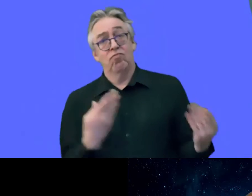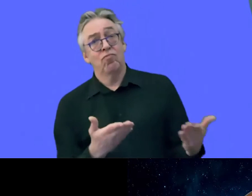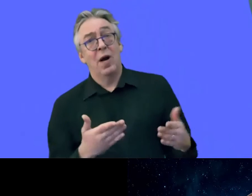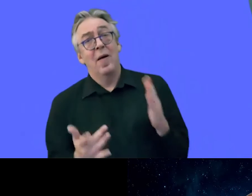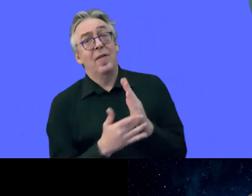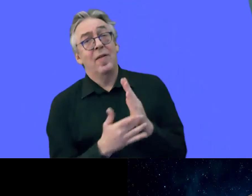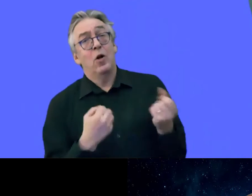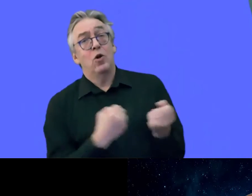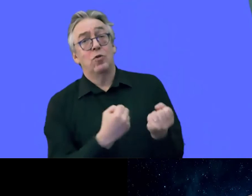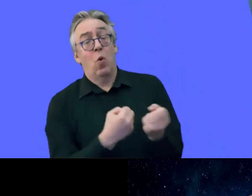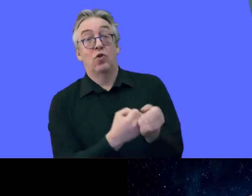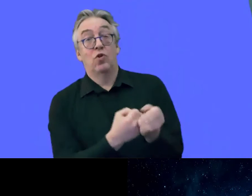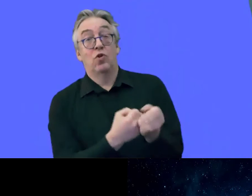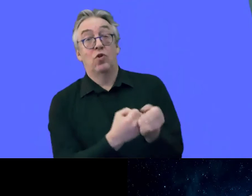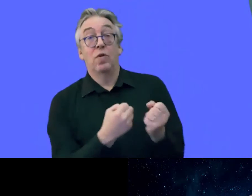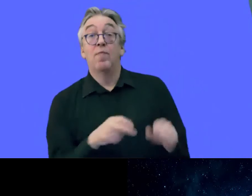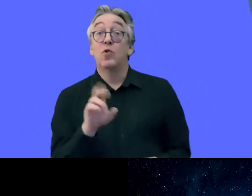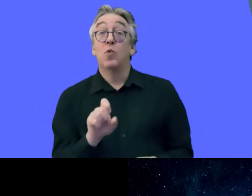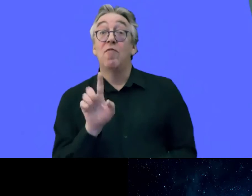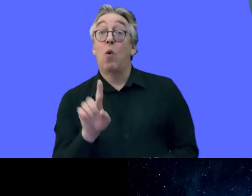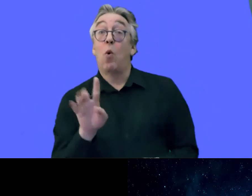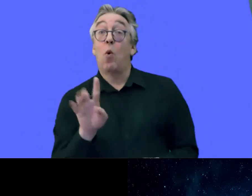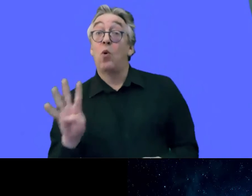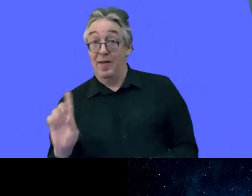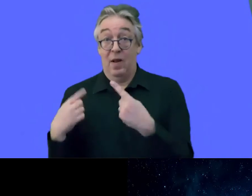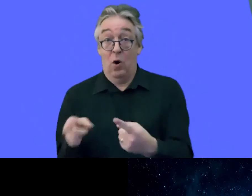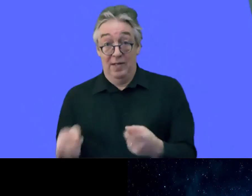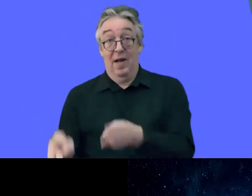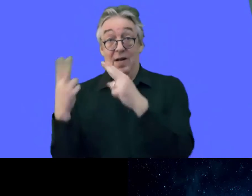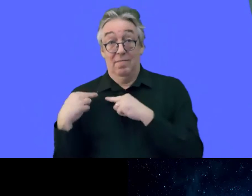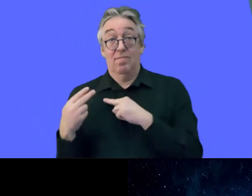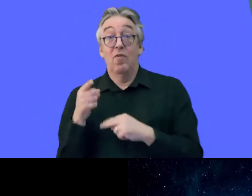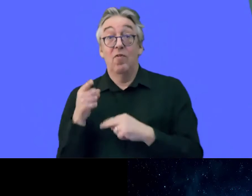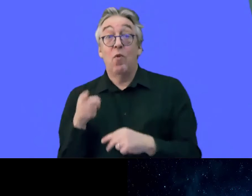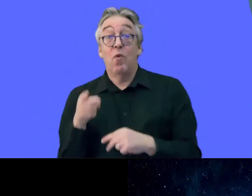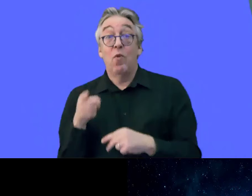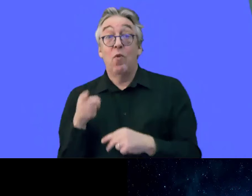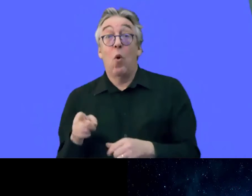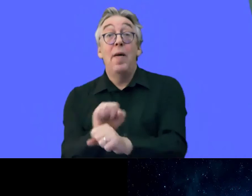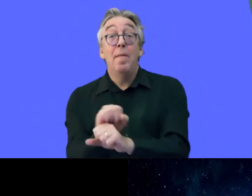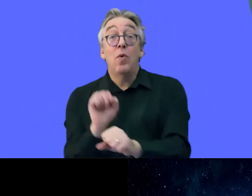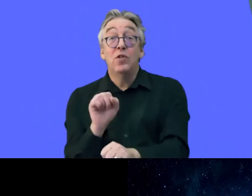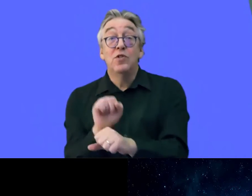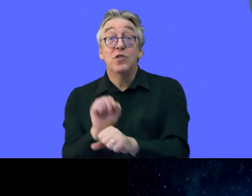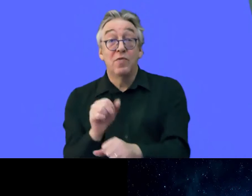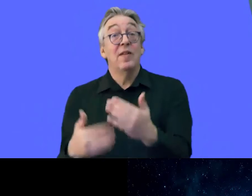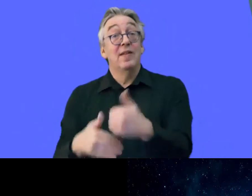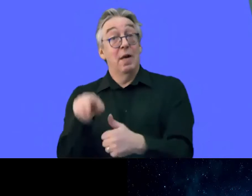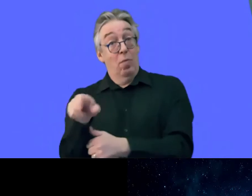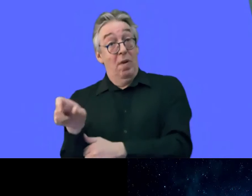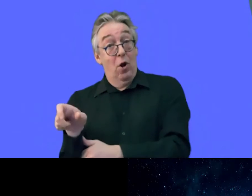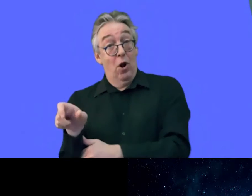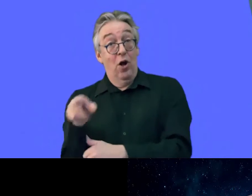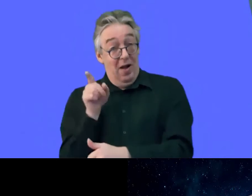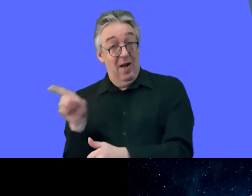she has been the focal point for statistics on employment characteristics of people with disabilities and leading work on